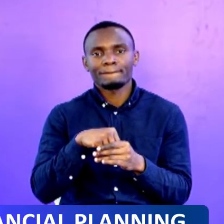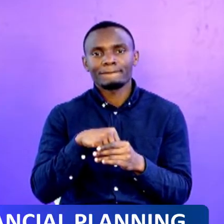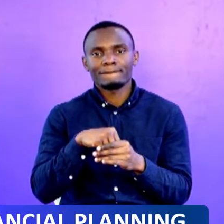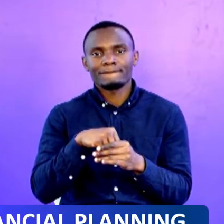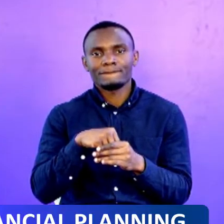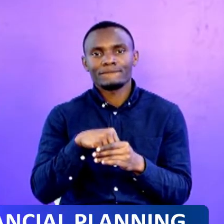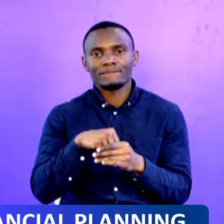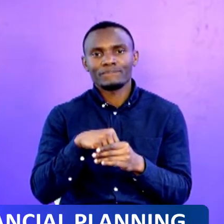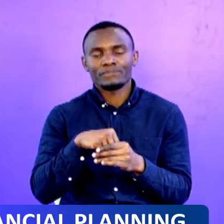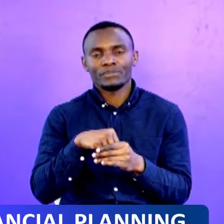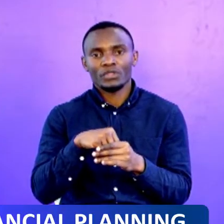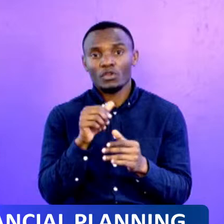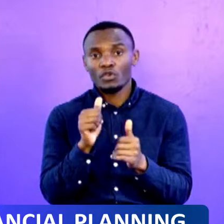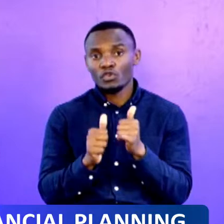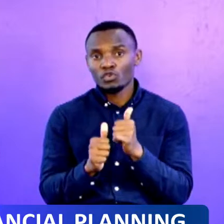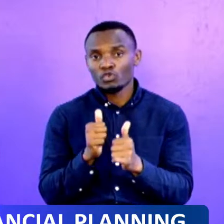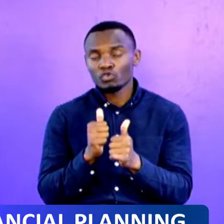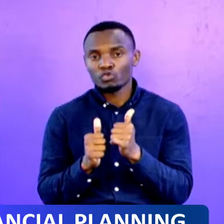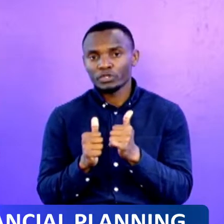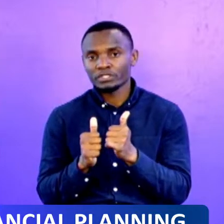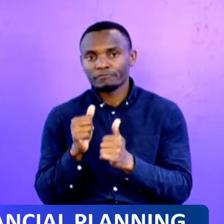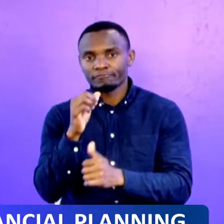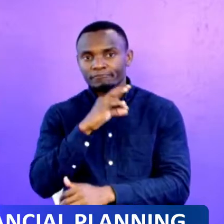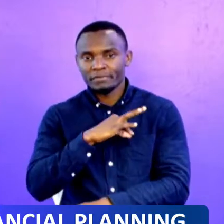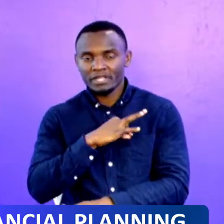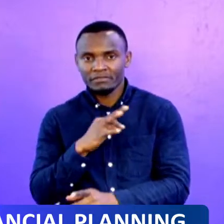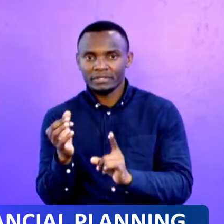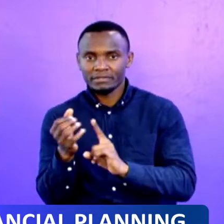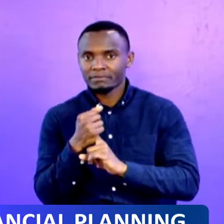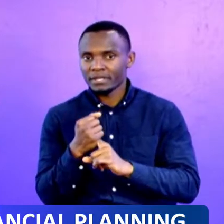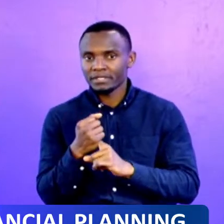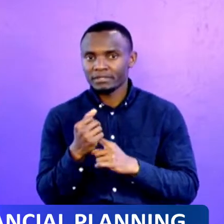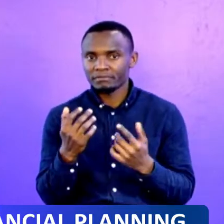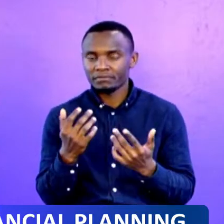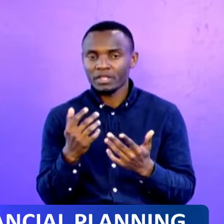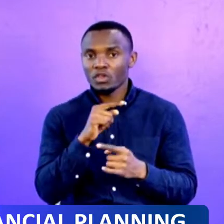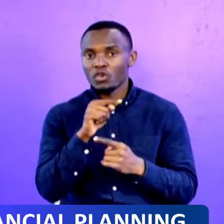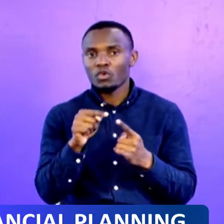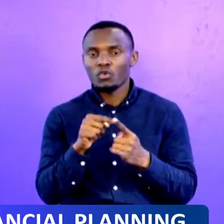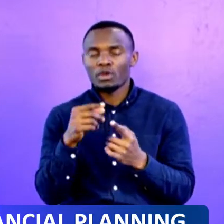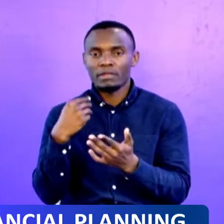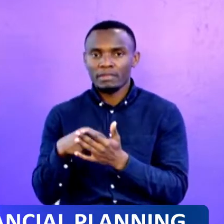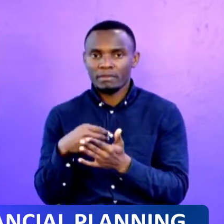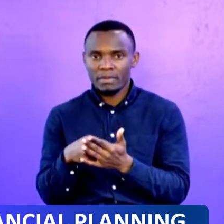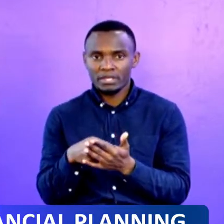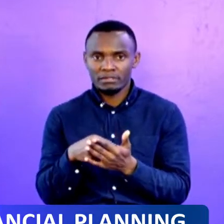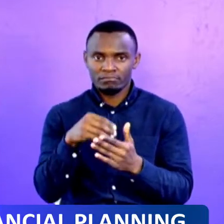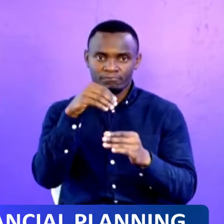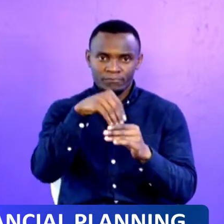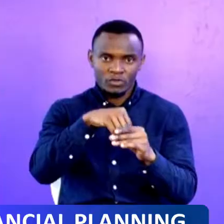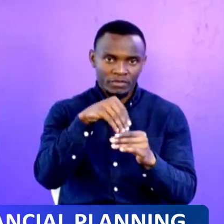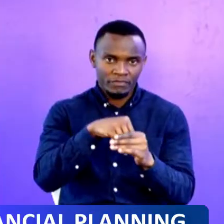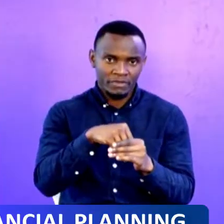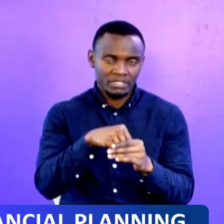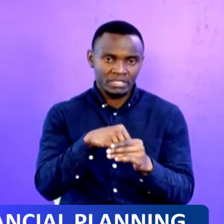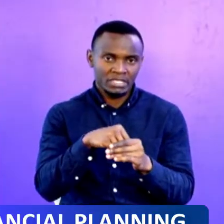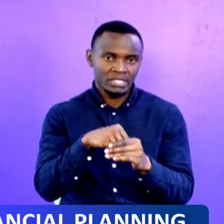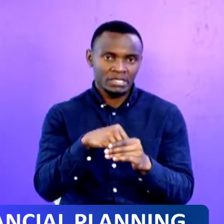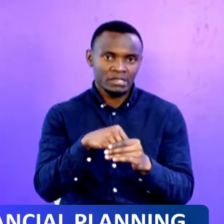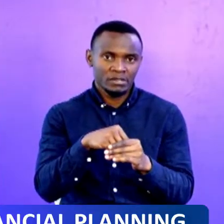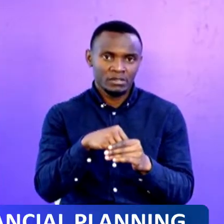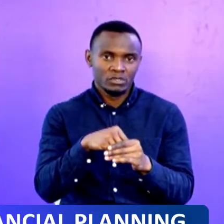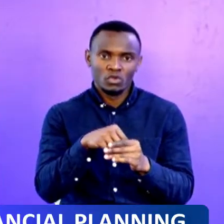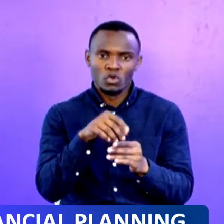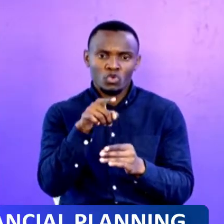generate some form of return is one where the money that you put in, once you put in that money, typically you do not